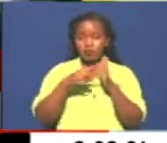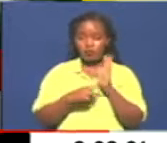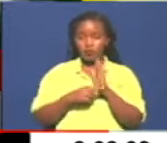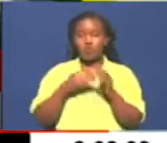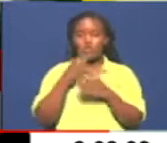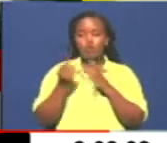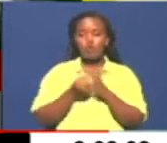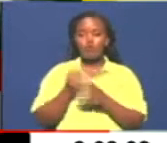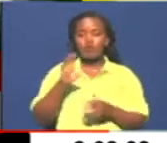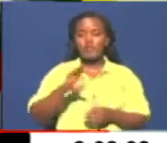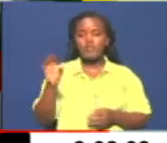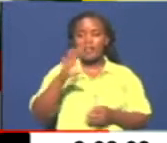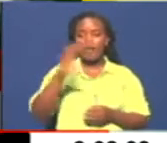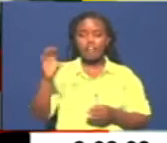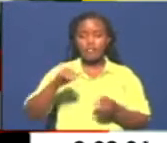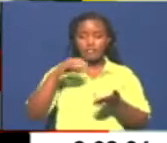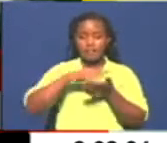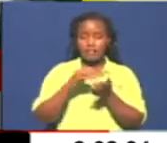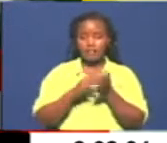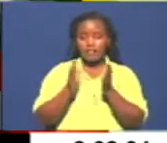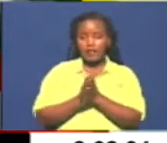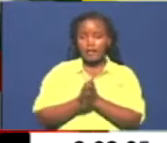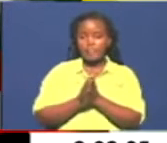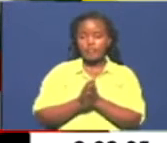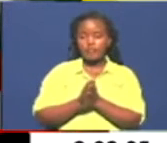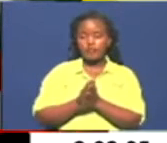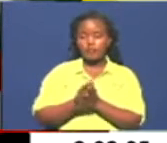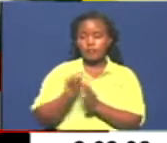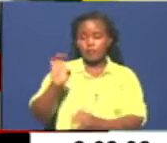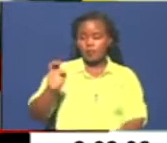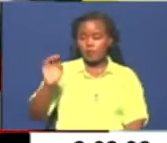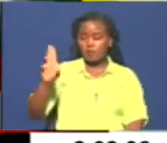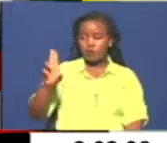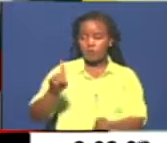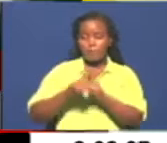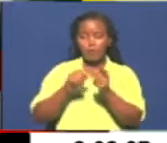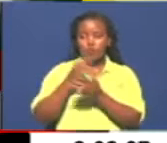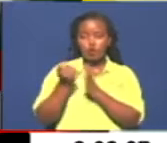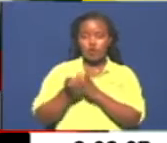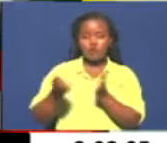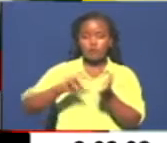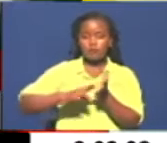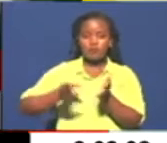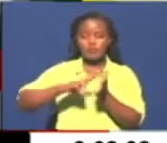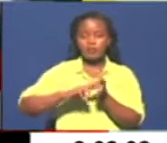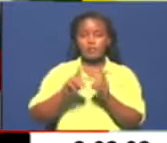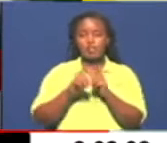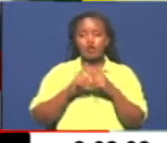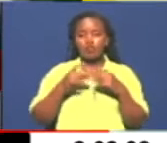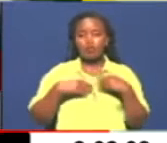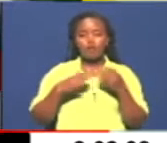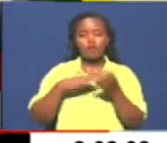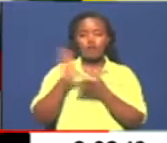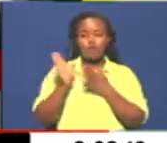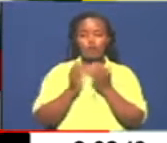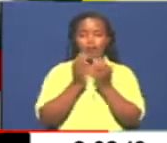as the African Union. The head of state also wants an open ship register and a ship repair incentive package for ships anchoring and